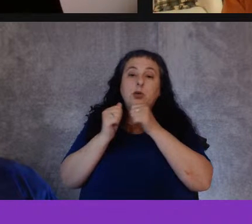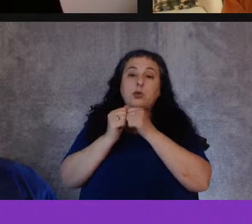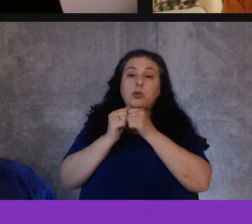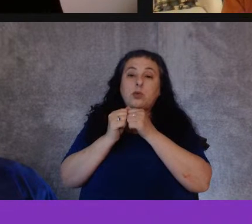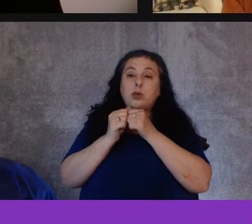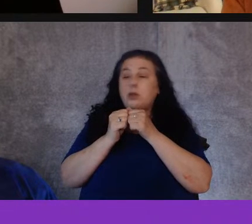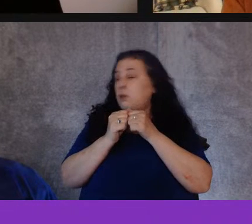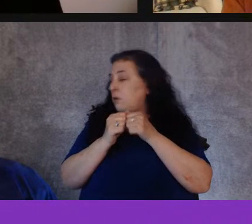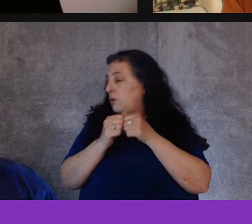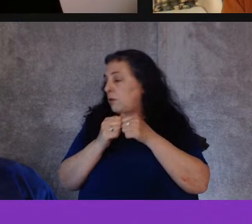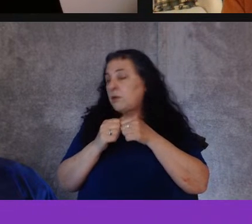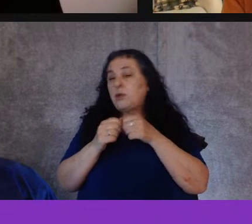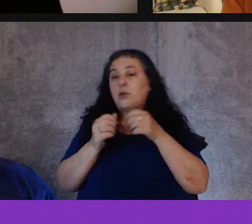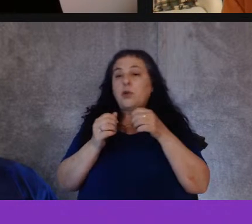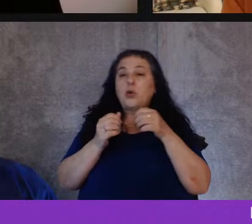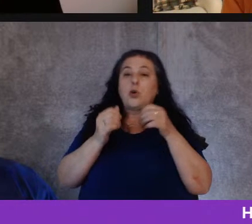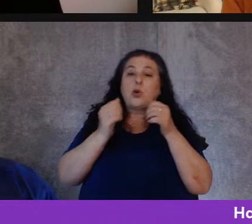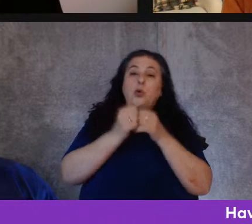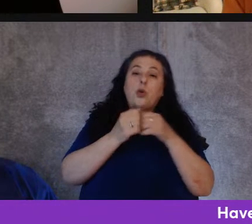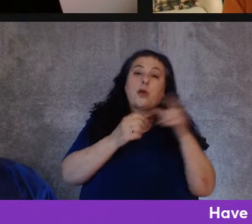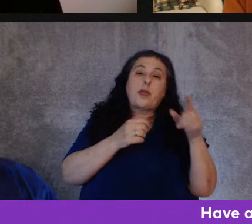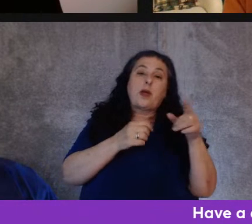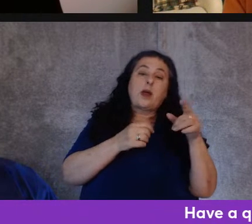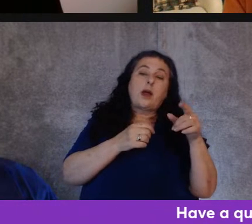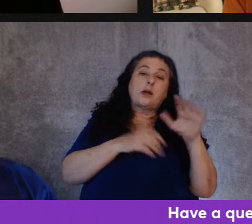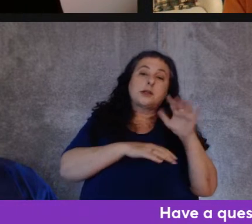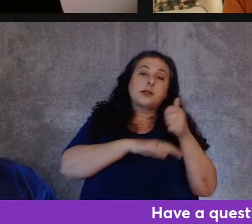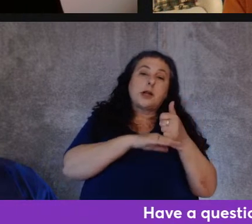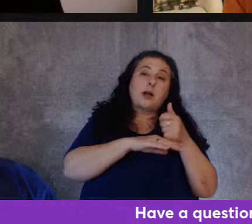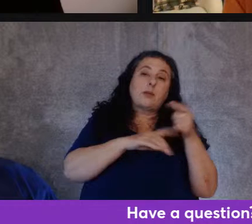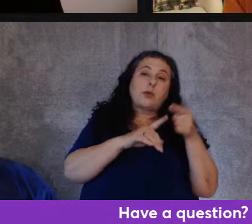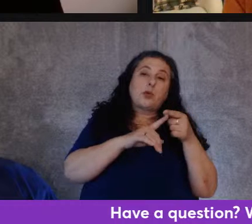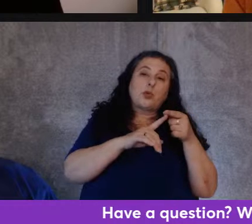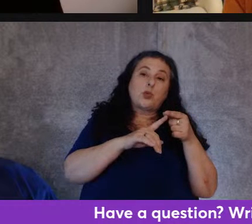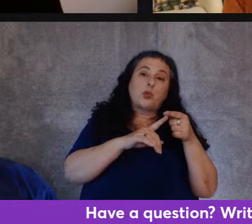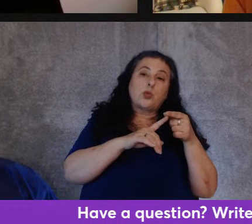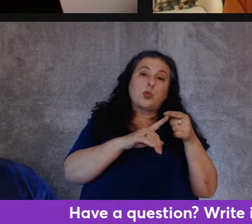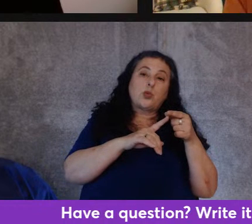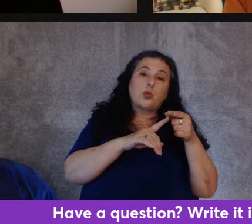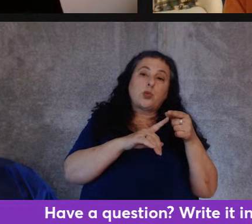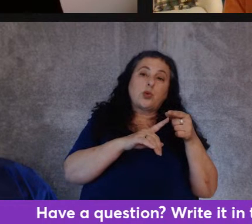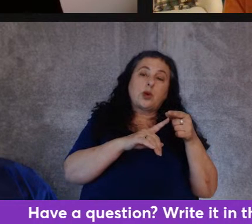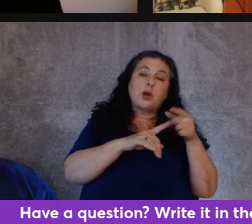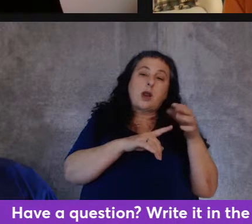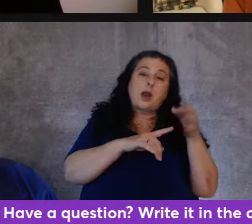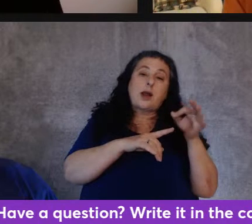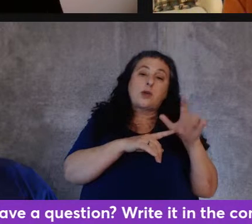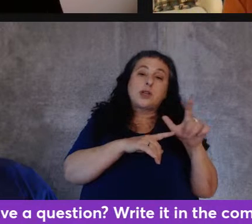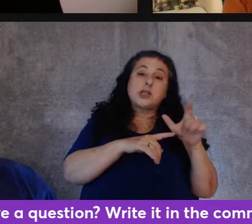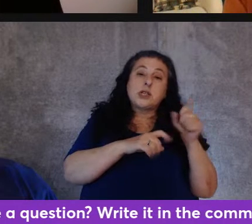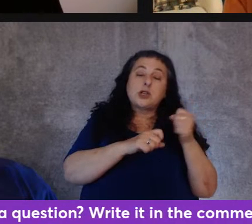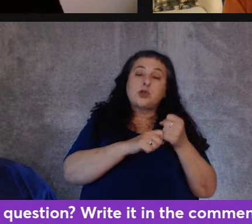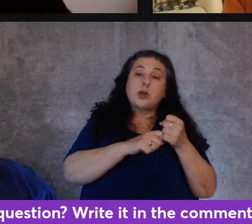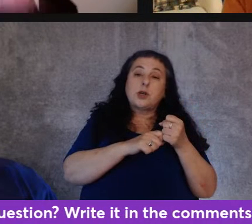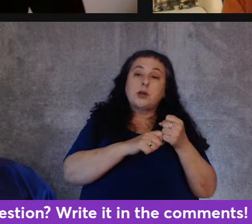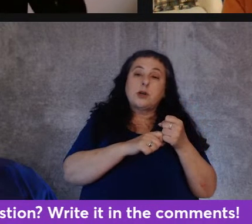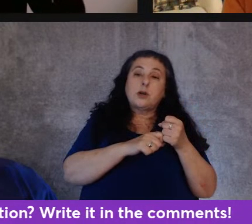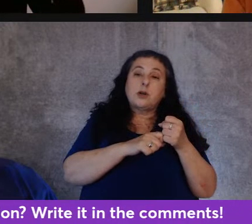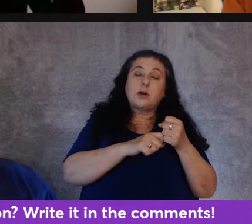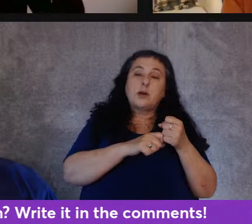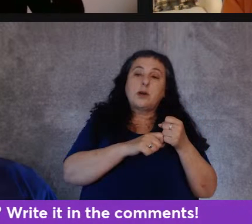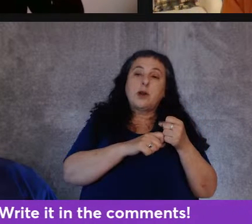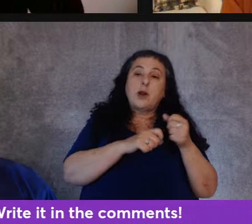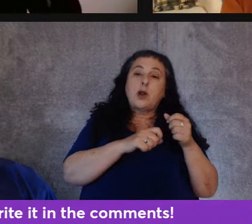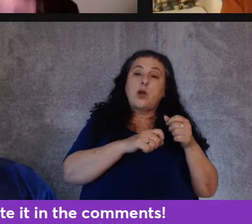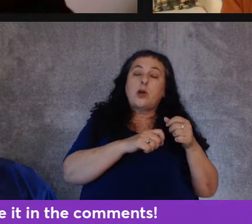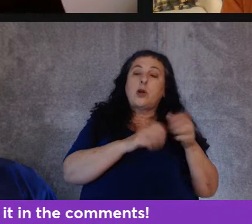which was formulated in the 19th century to kind of promote